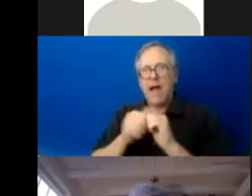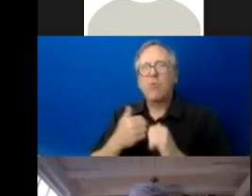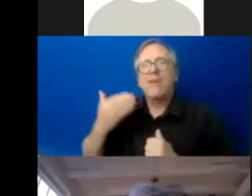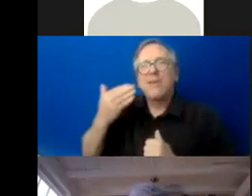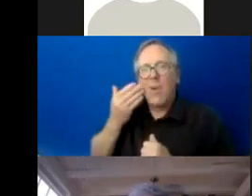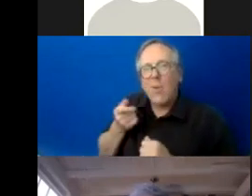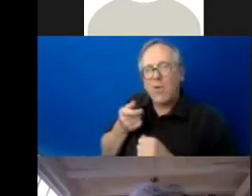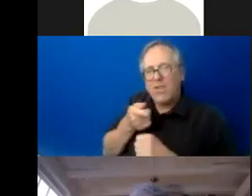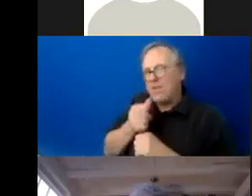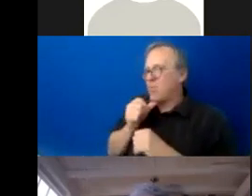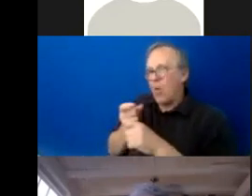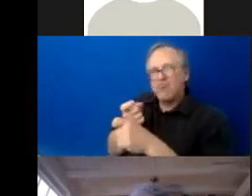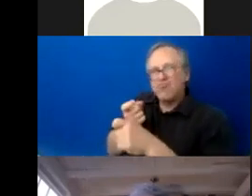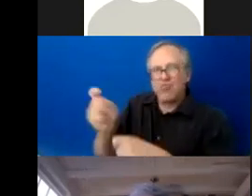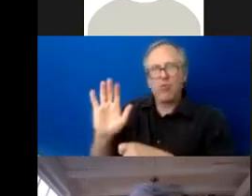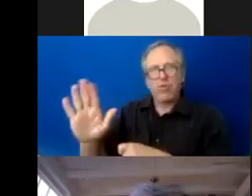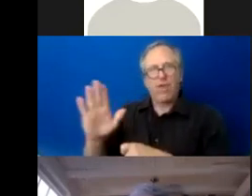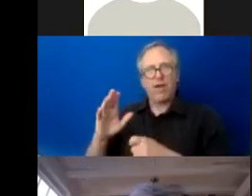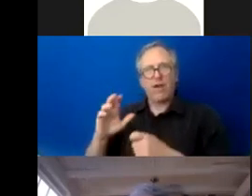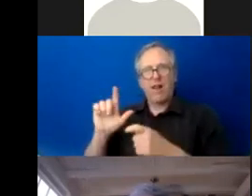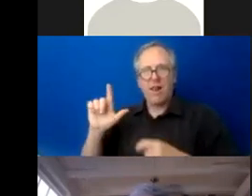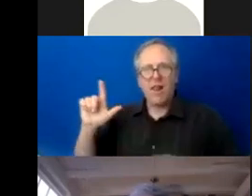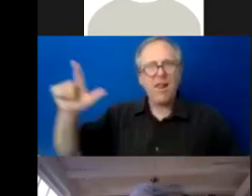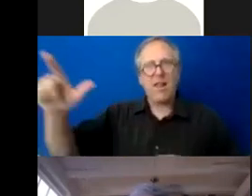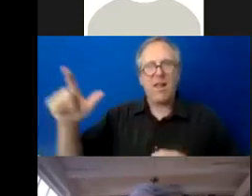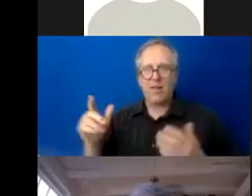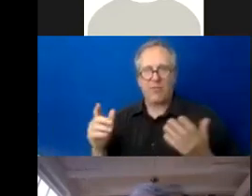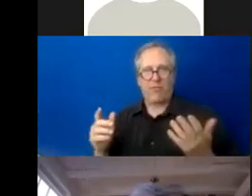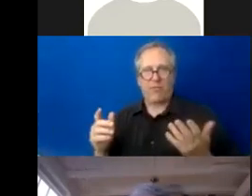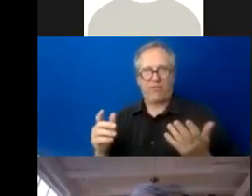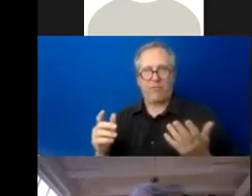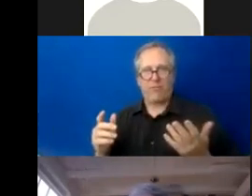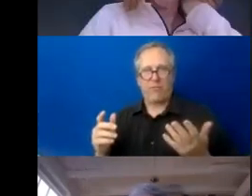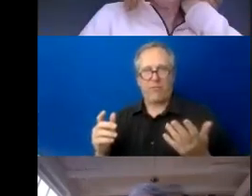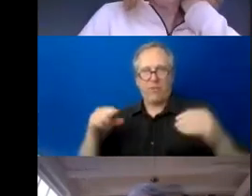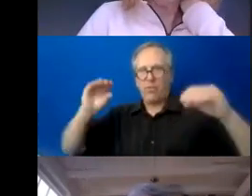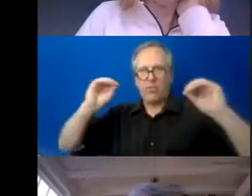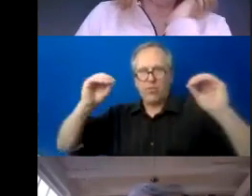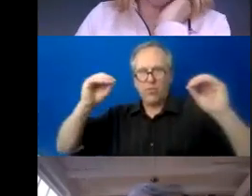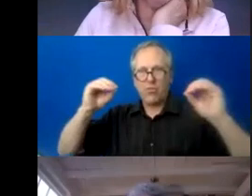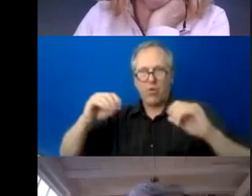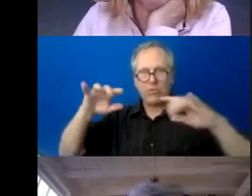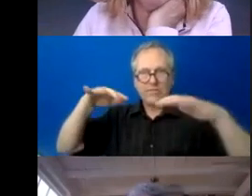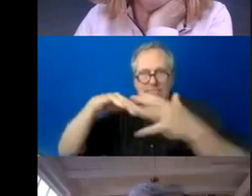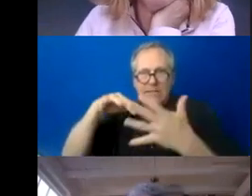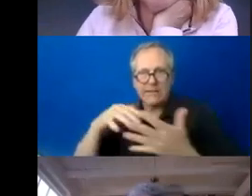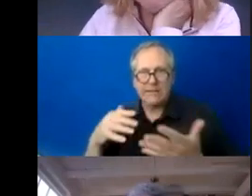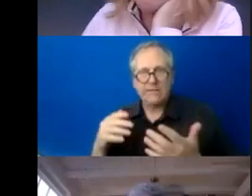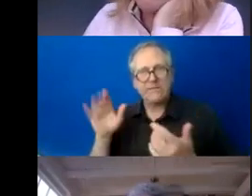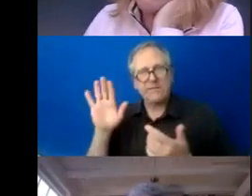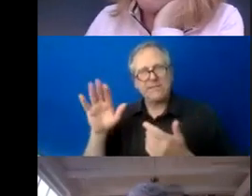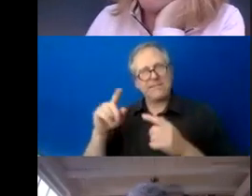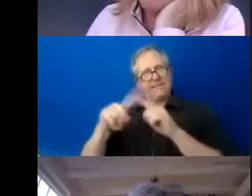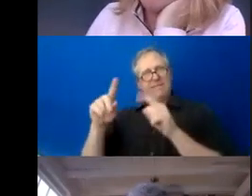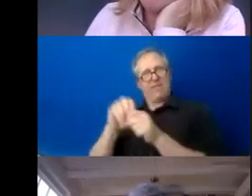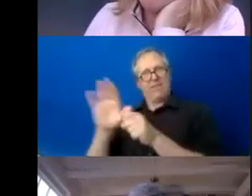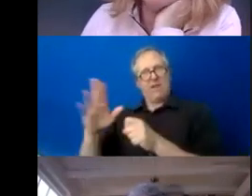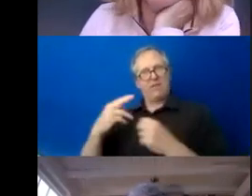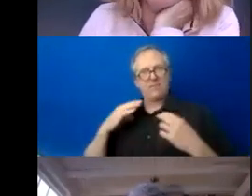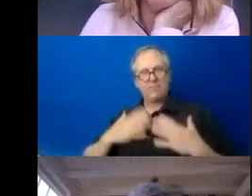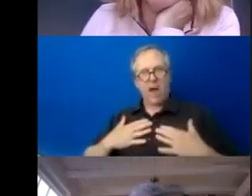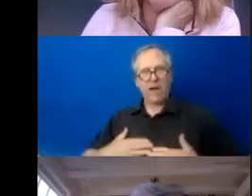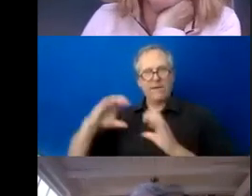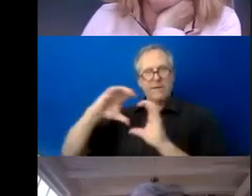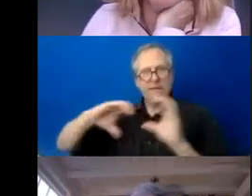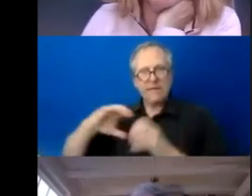with this vaccine when we look at, that kind of development, in these kids in terms of